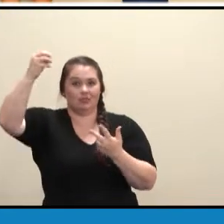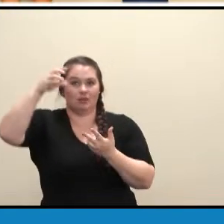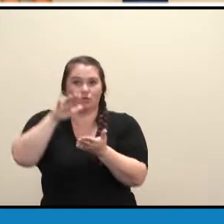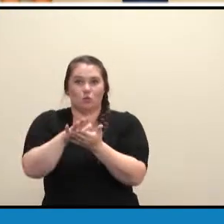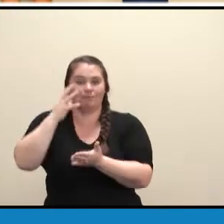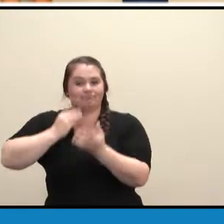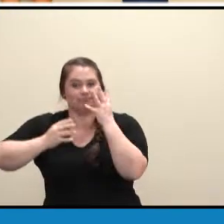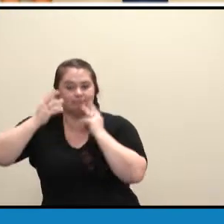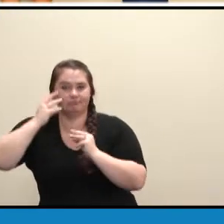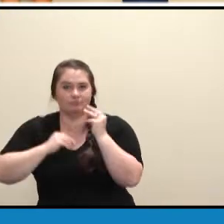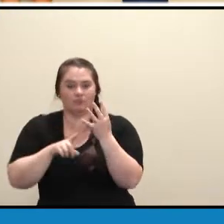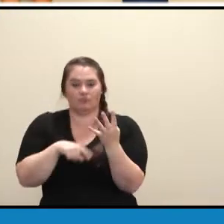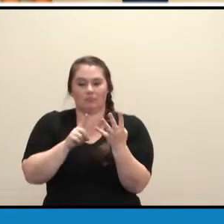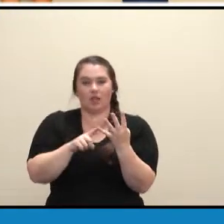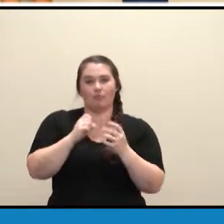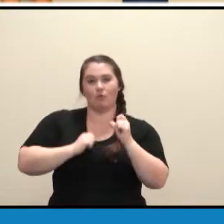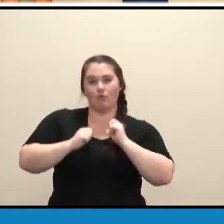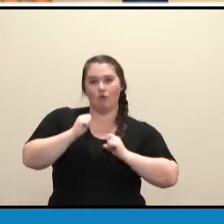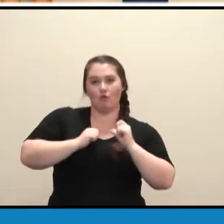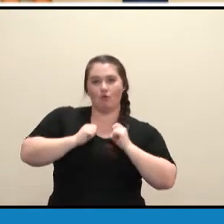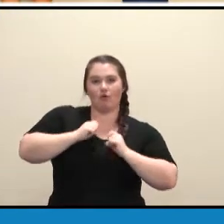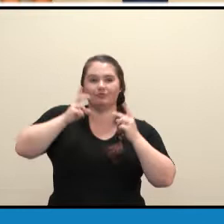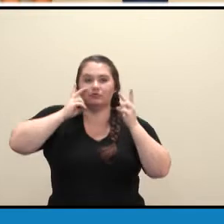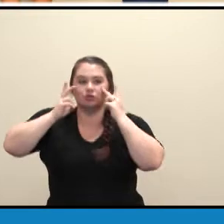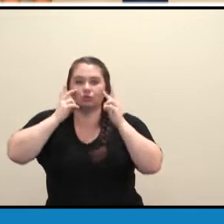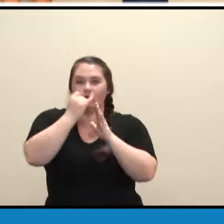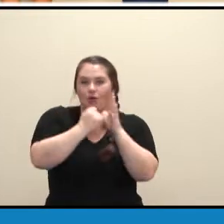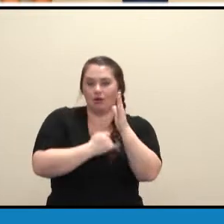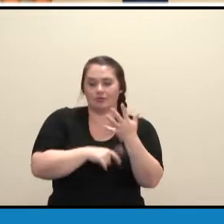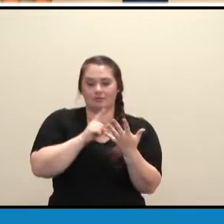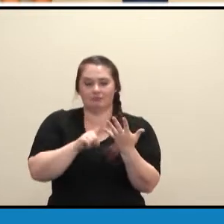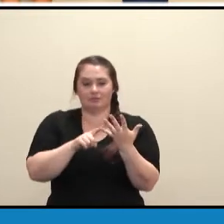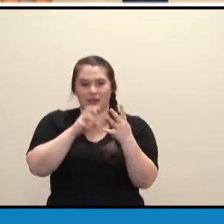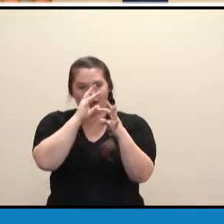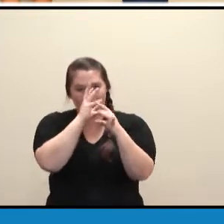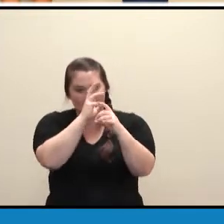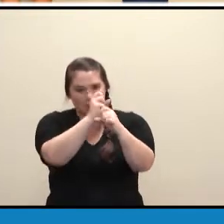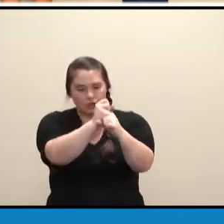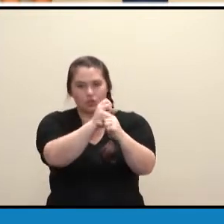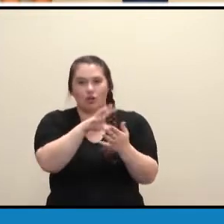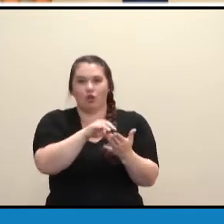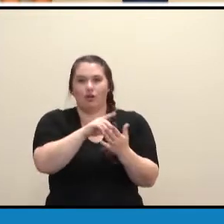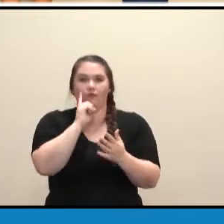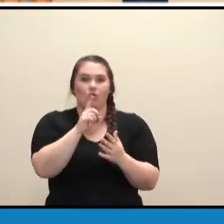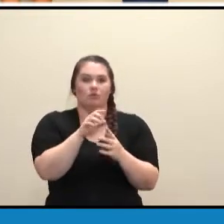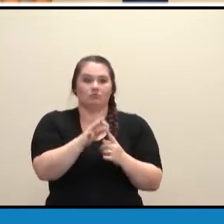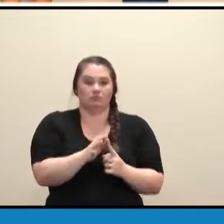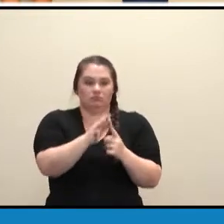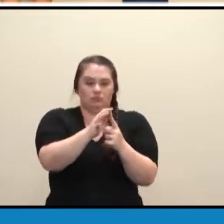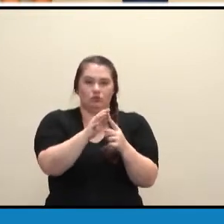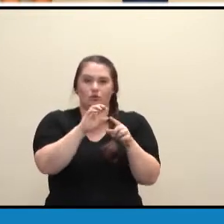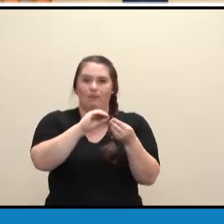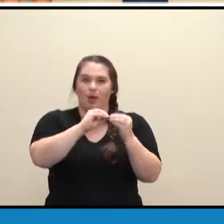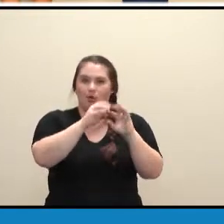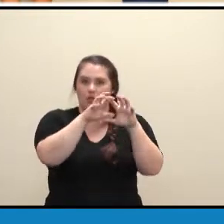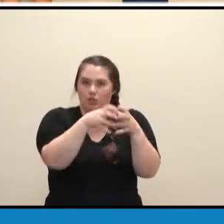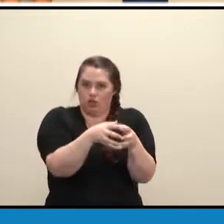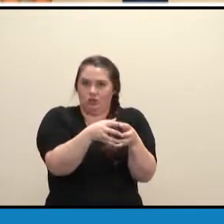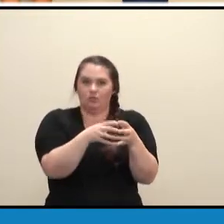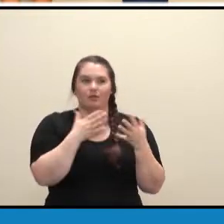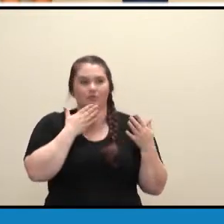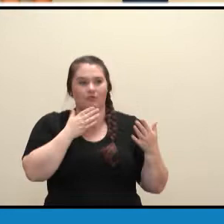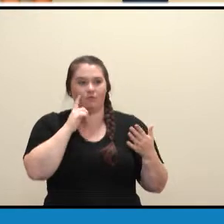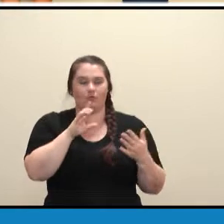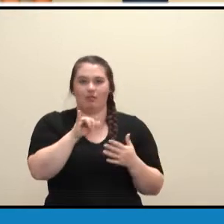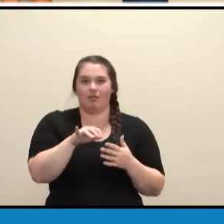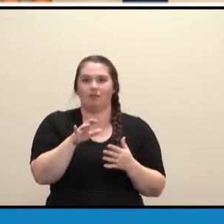experiences, performing and visual arts, and engaged learning for special populations. And we're just thankful to the foundation